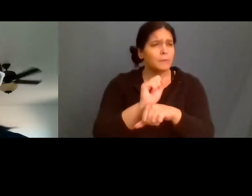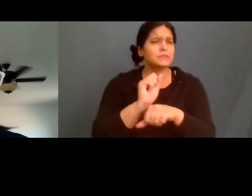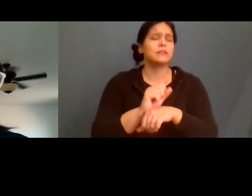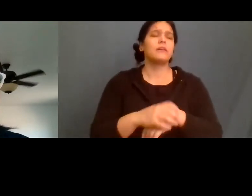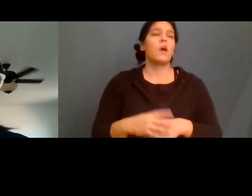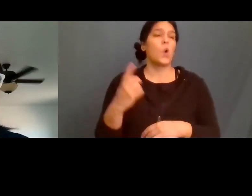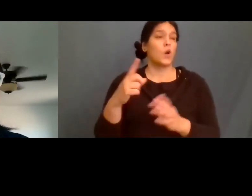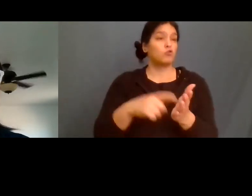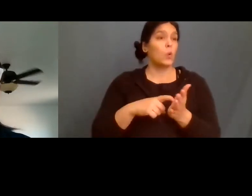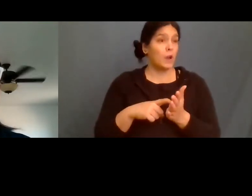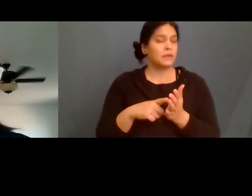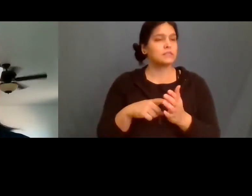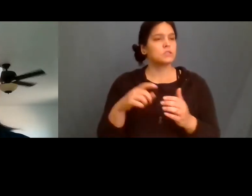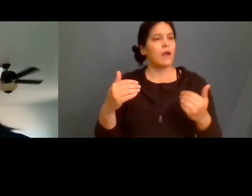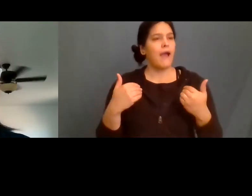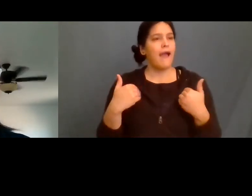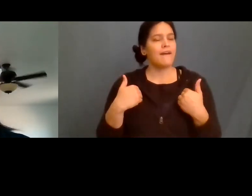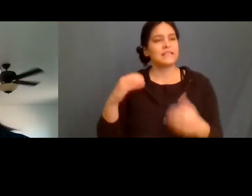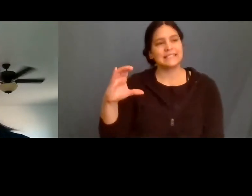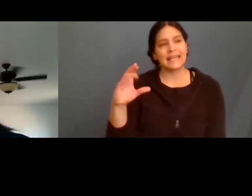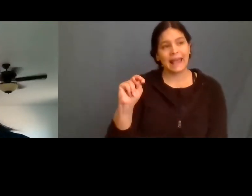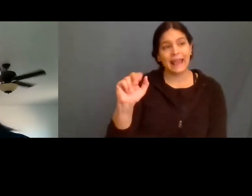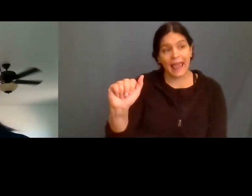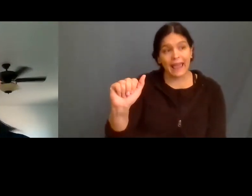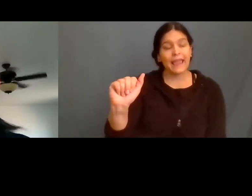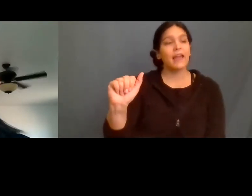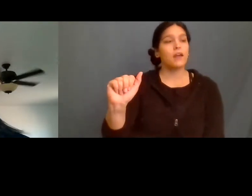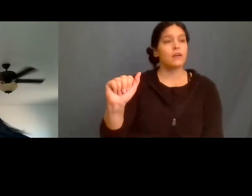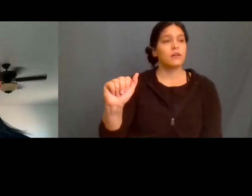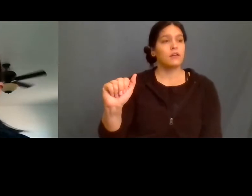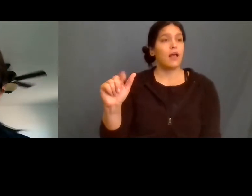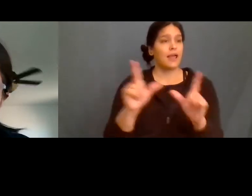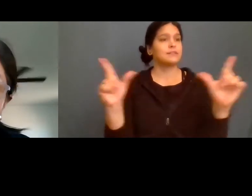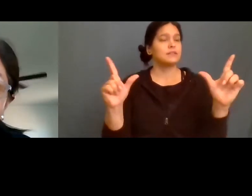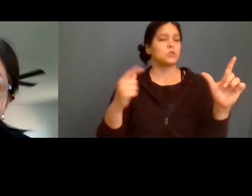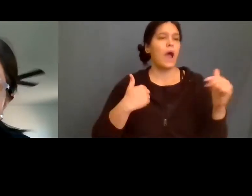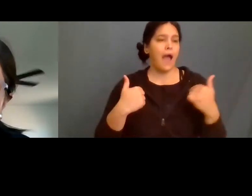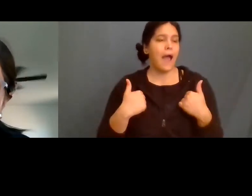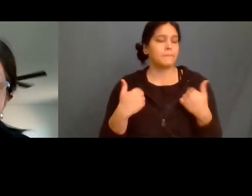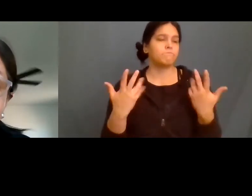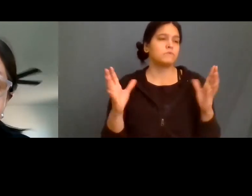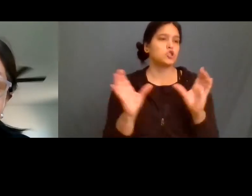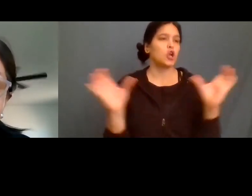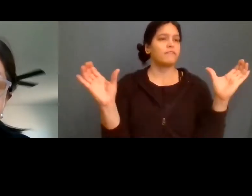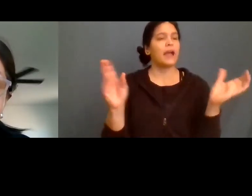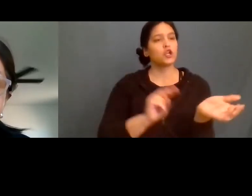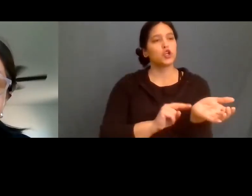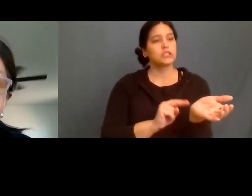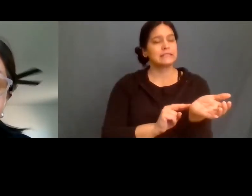CNA license. So I'm a certified nurse's aide, and then I'm also a licensed